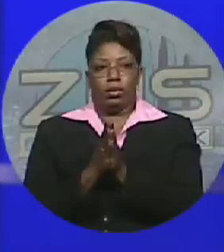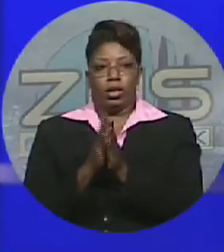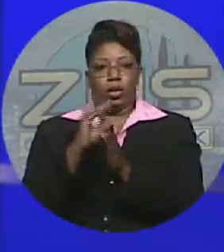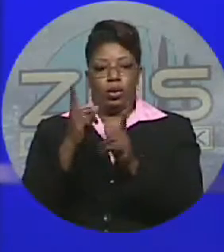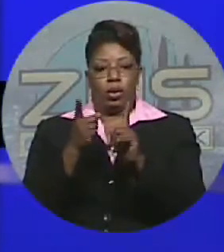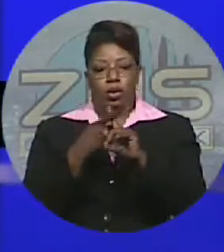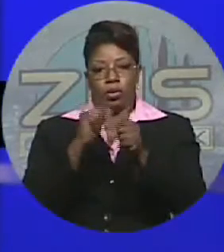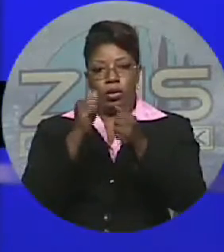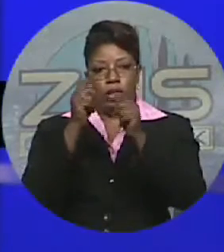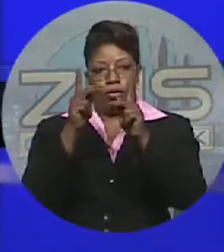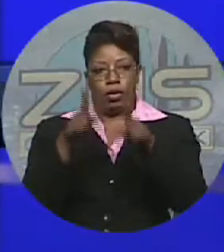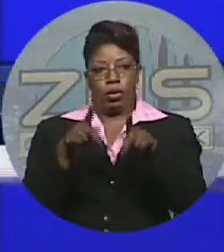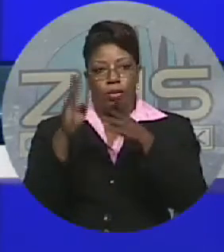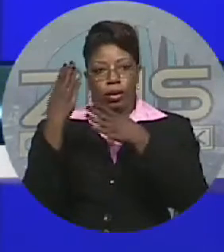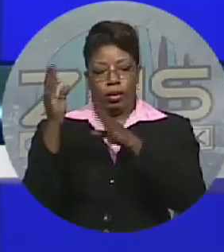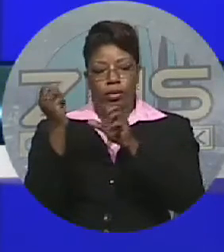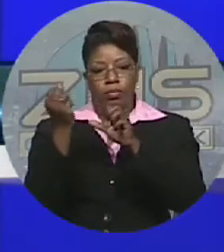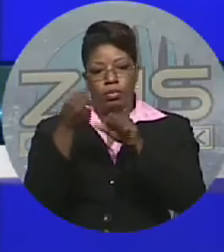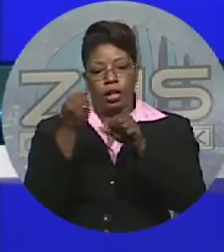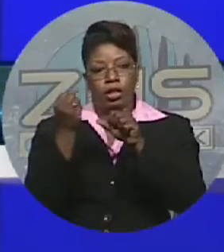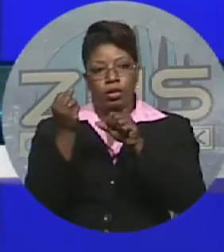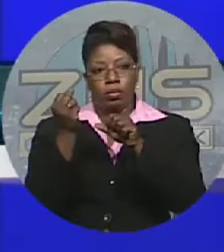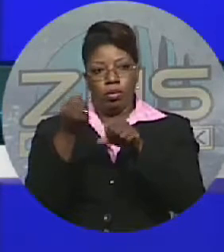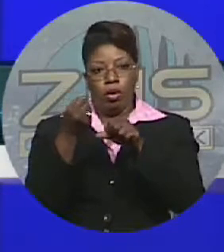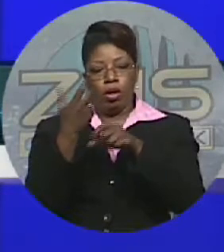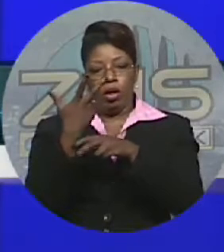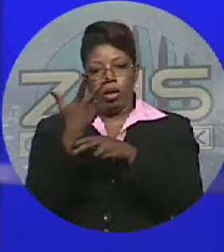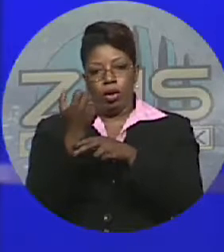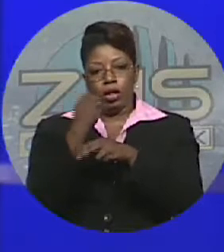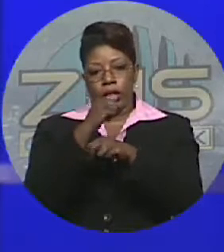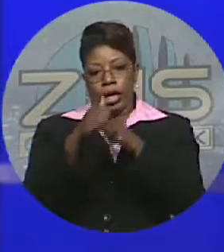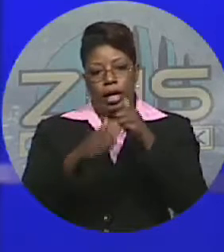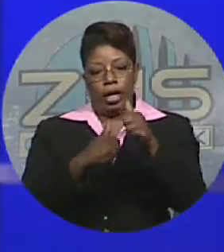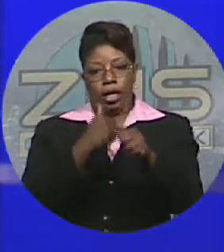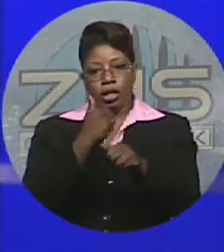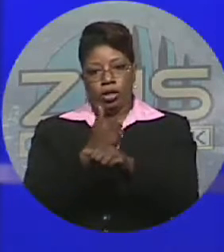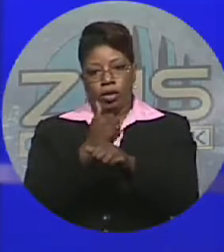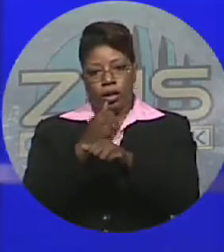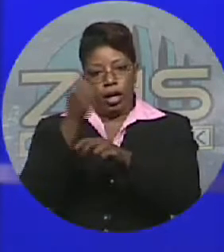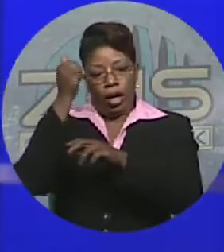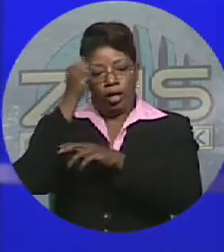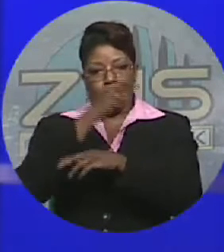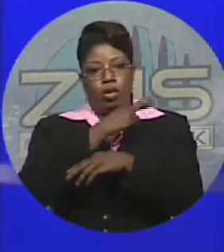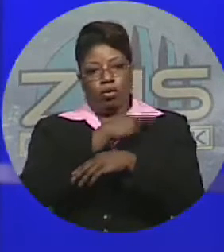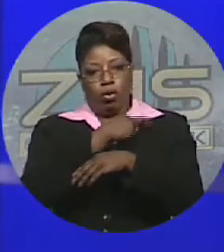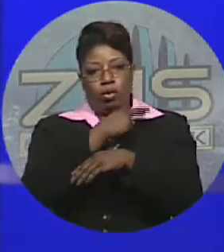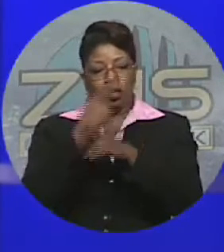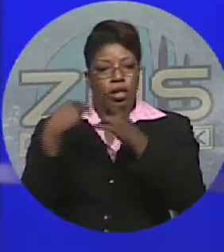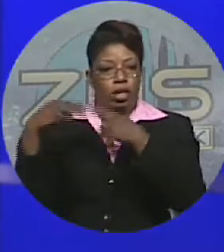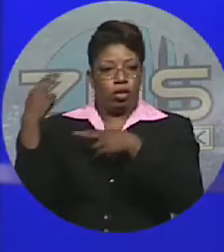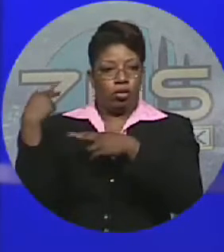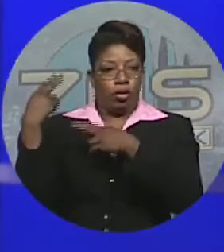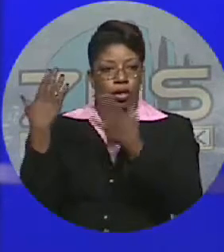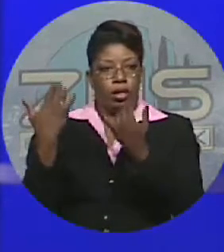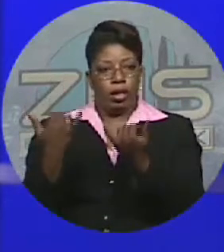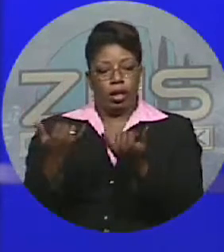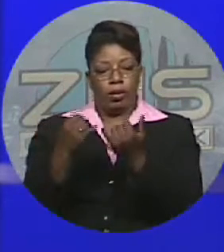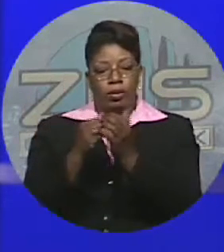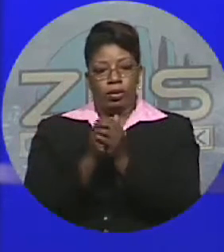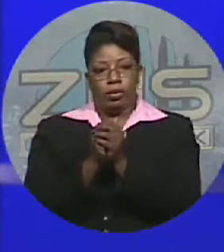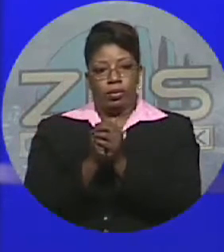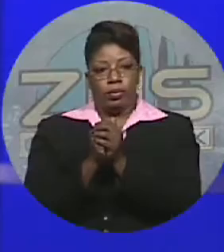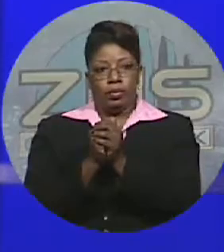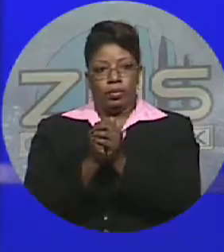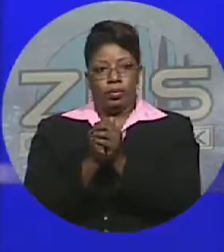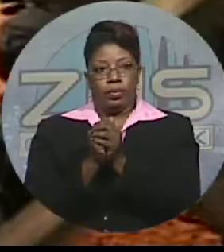Welcome to sports, everybody. The Bahamas Baseball Federation's 13th annual Andre Rogers Nationals All History Now. Charles Fisher has a